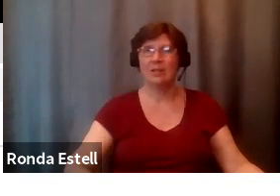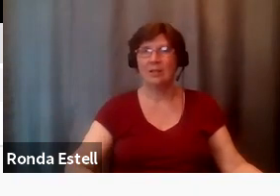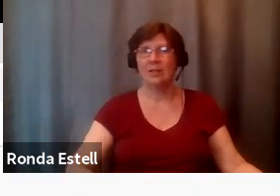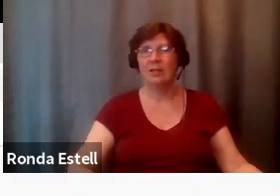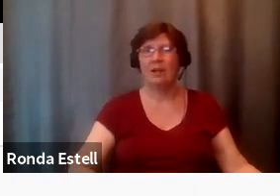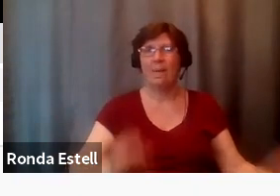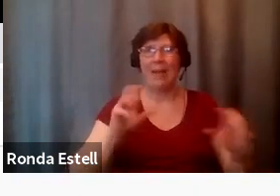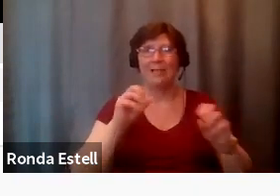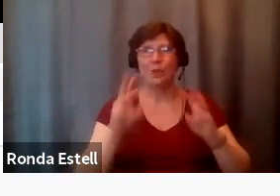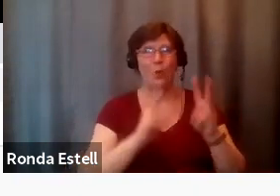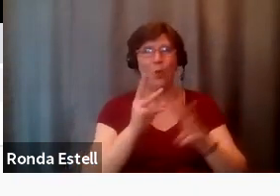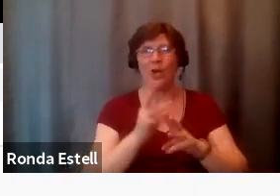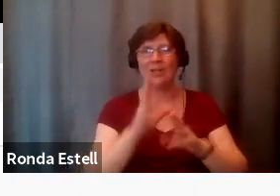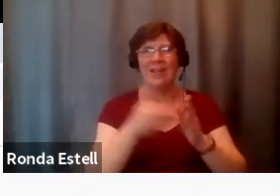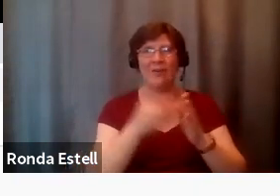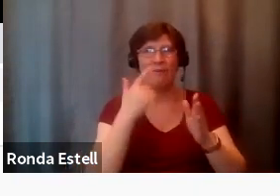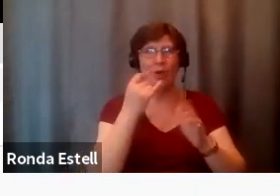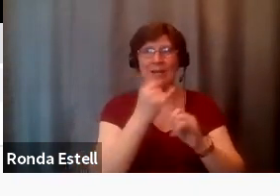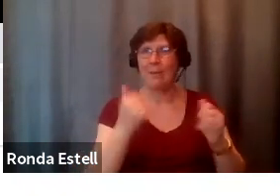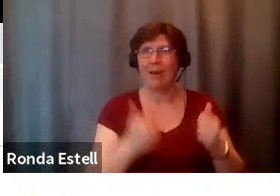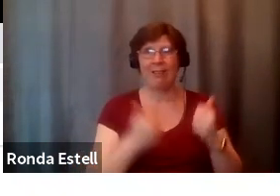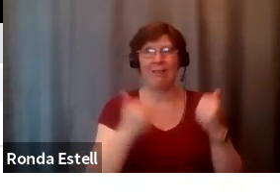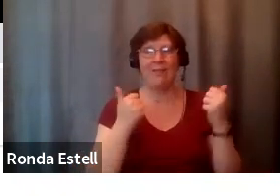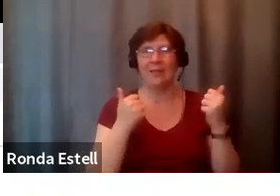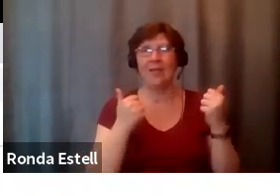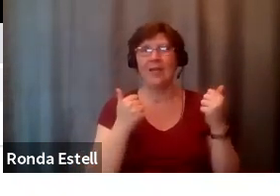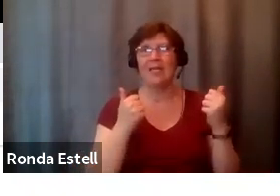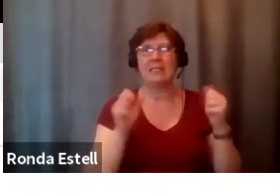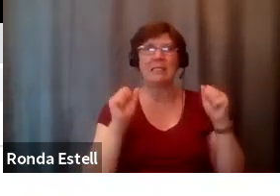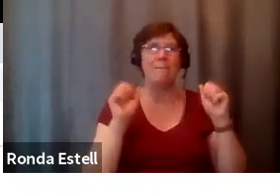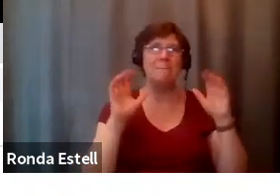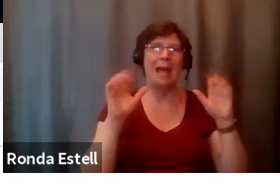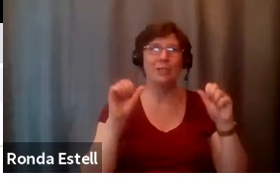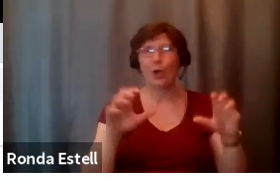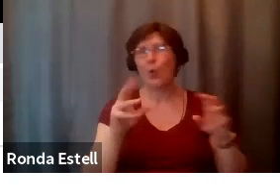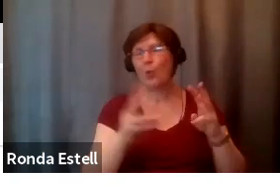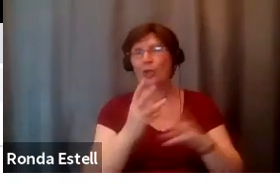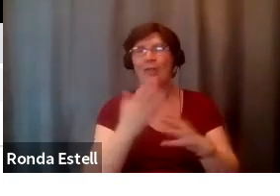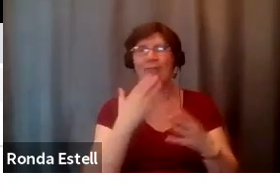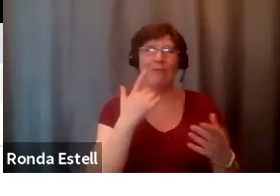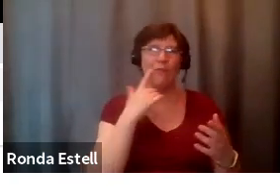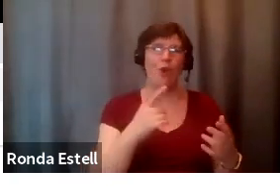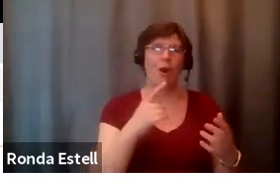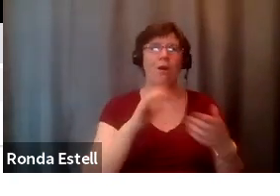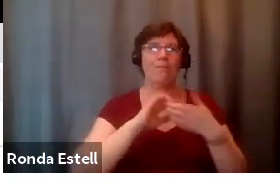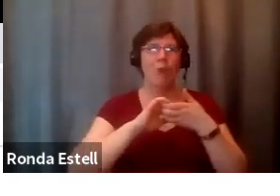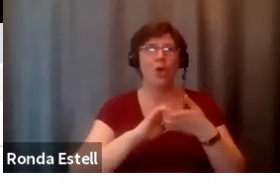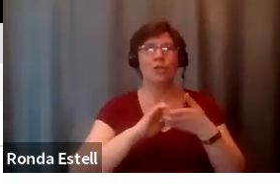magical world. Center for Independent Living is a magical world, and we're very thankful for our partners at